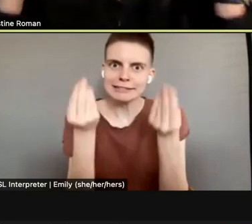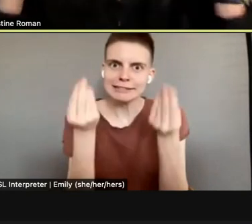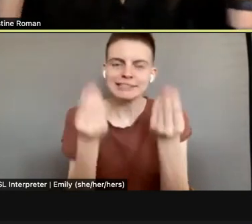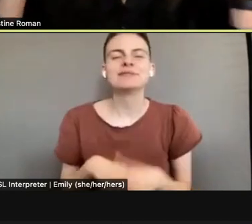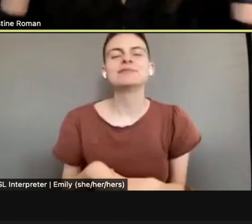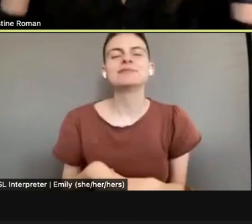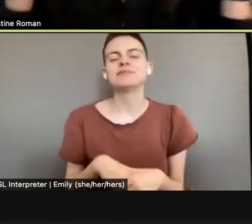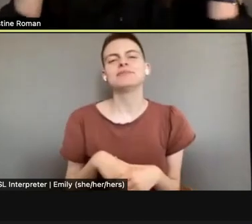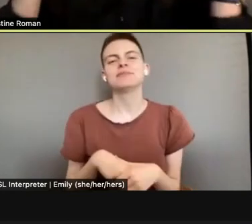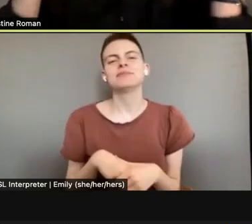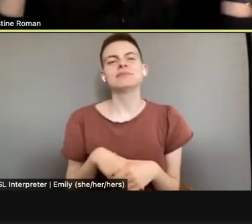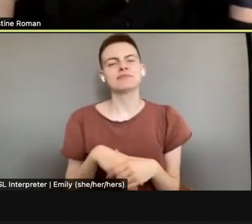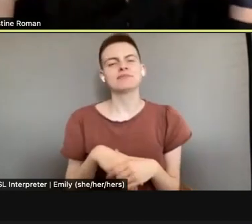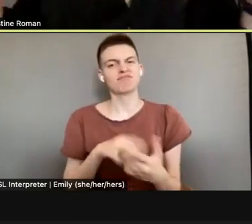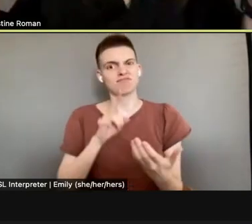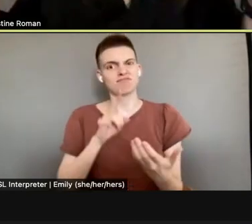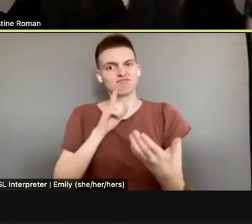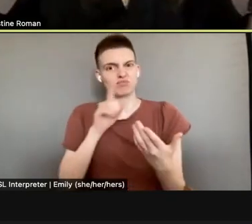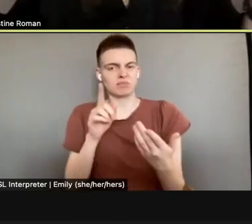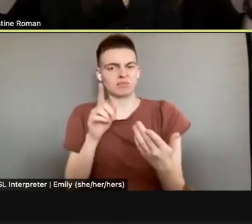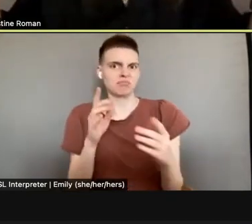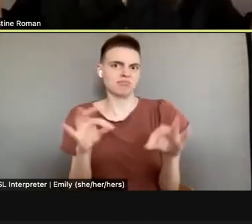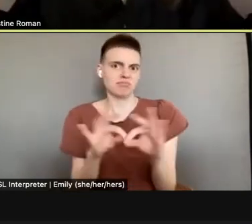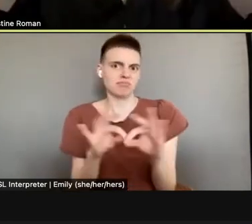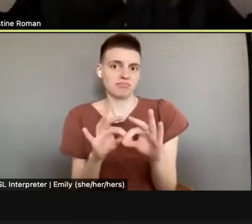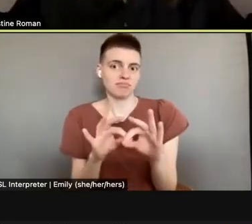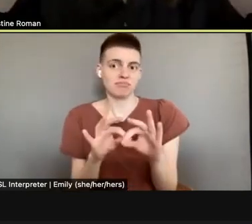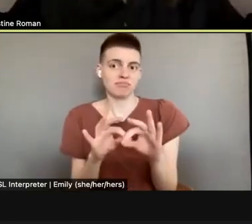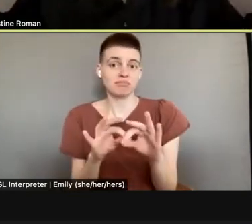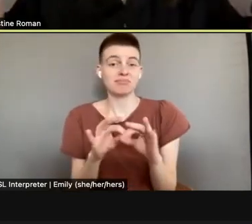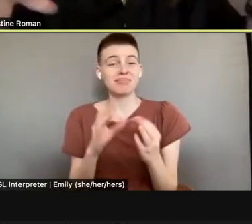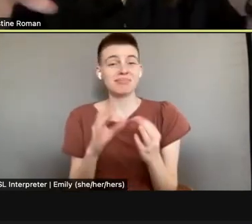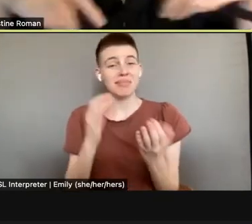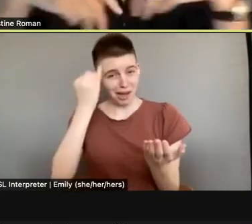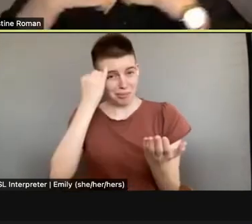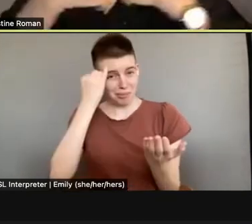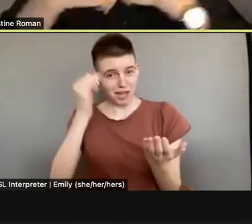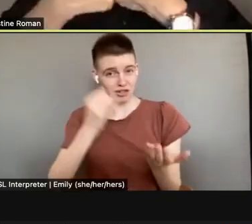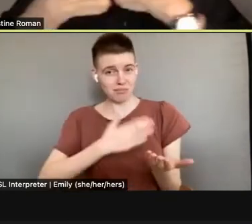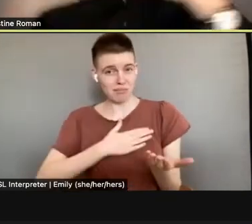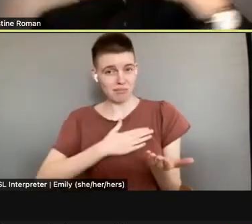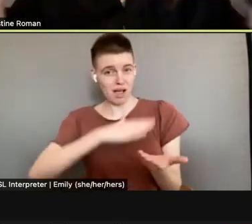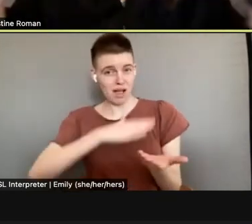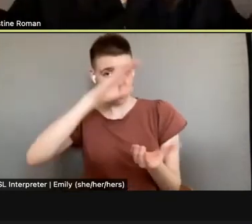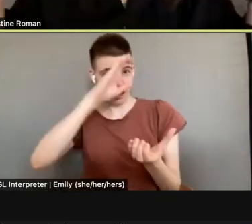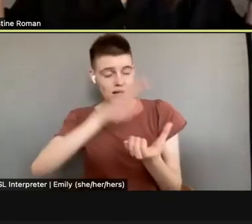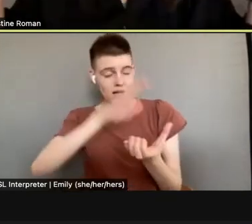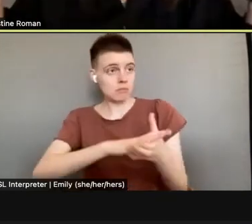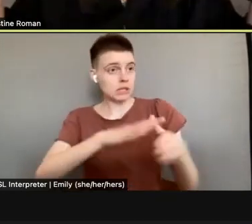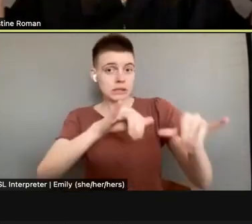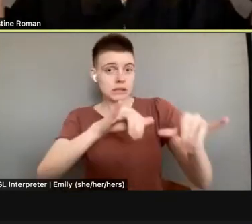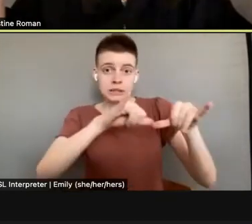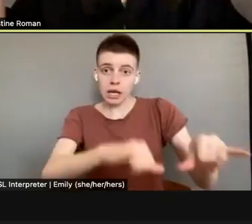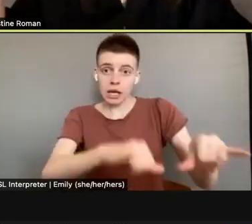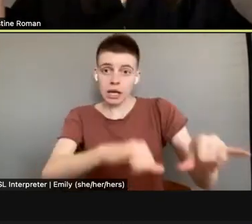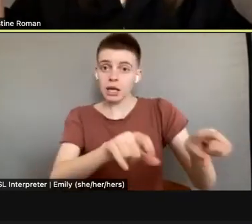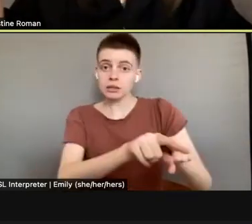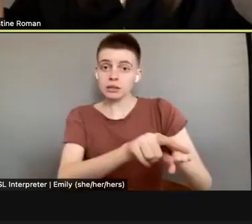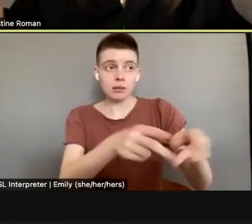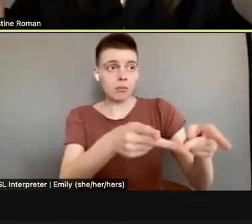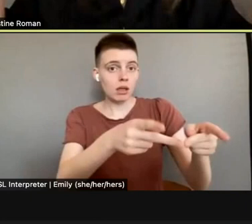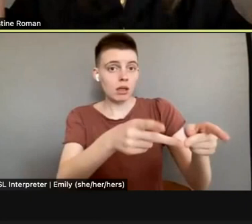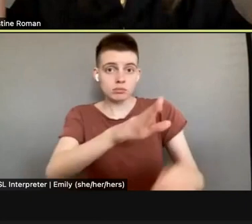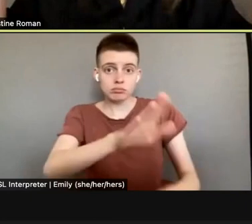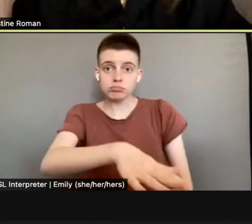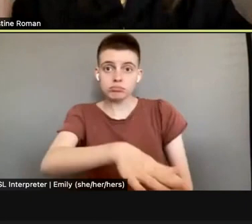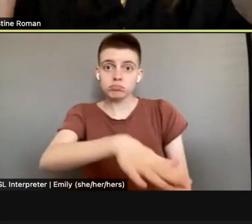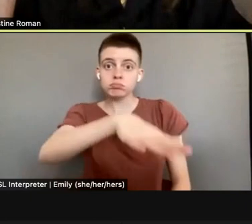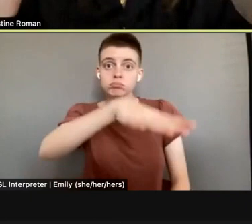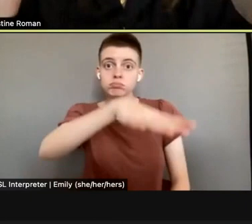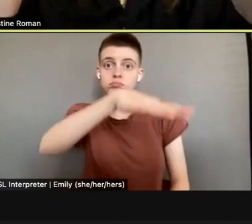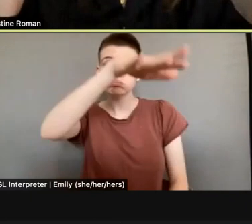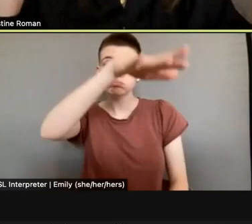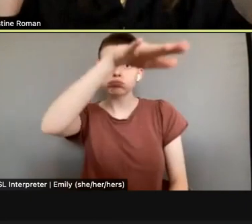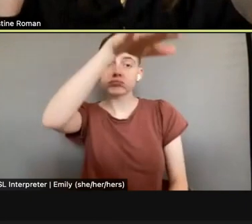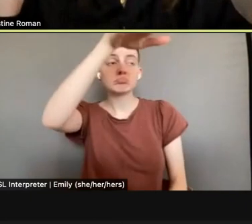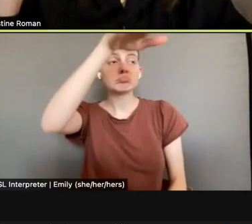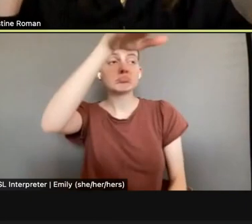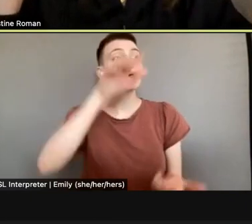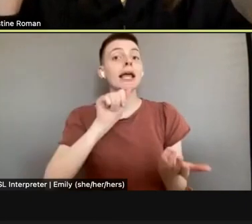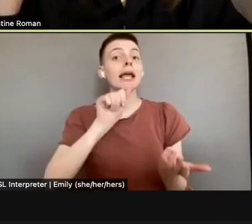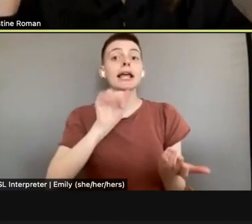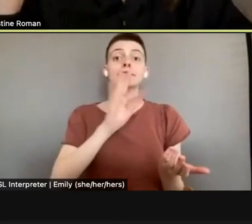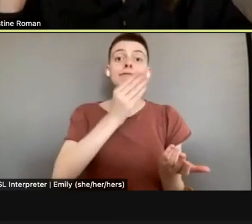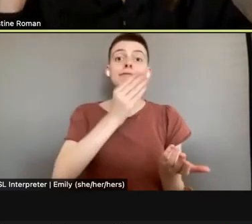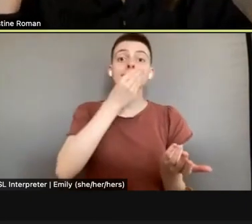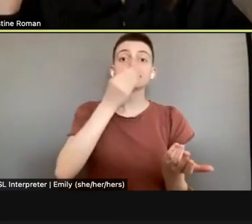thing sets you up. So if he would have stayed in his community, nobody would have ever said anything about whether he put a napkin in his